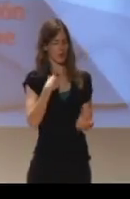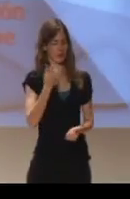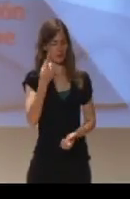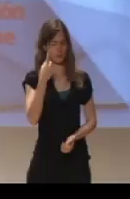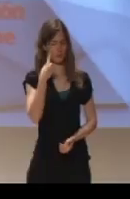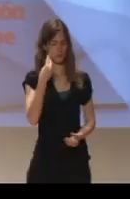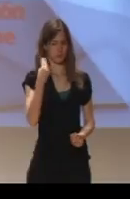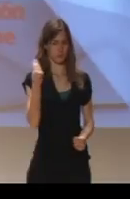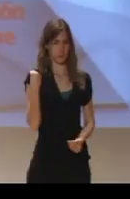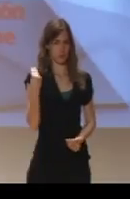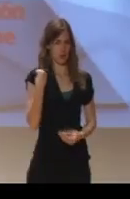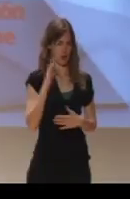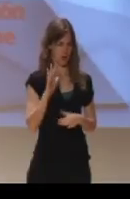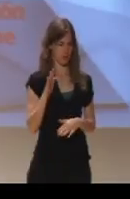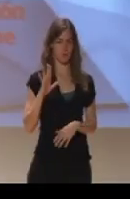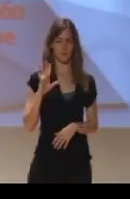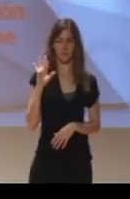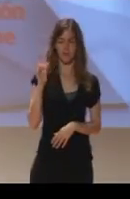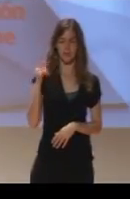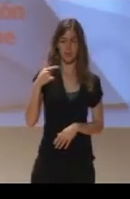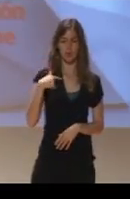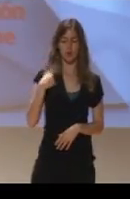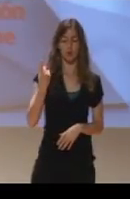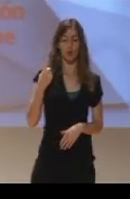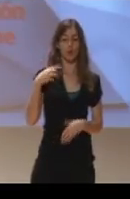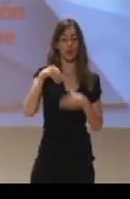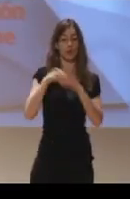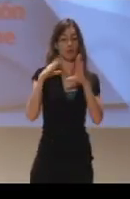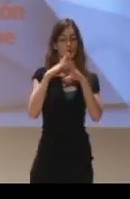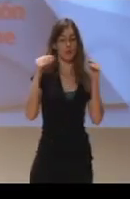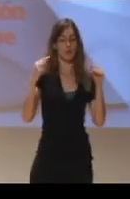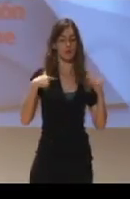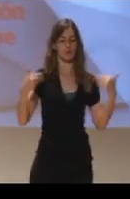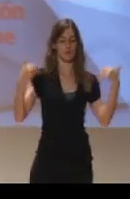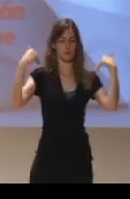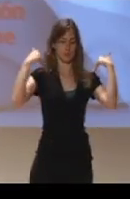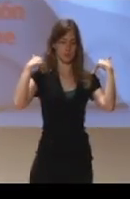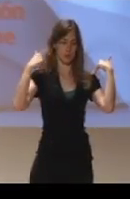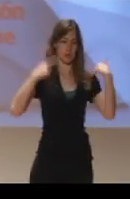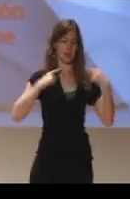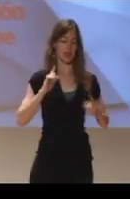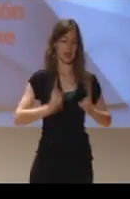a case which caught our attention.